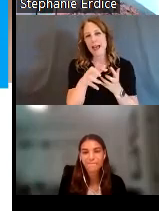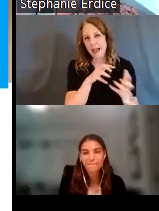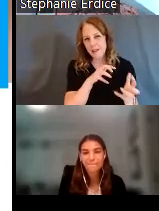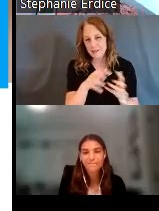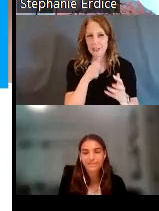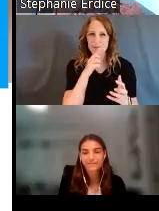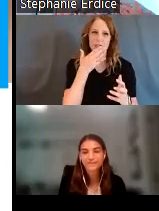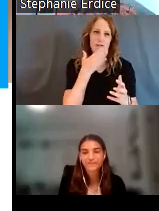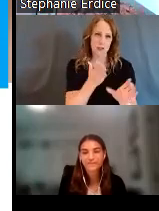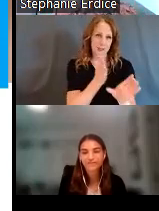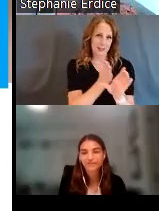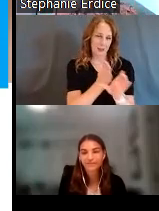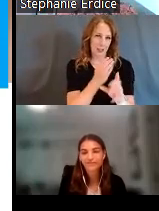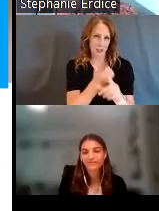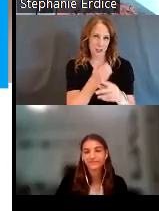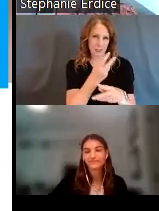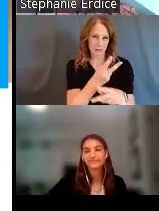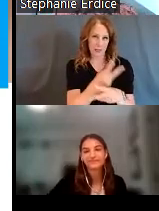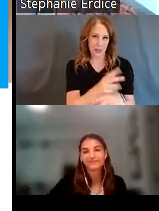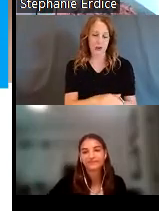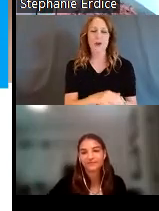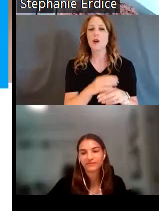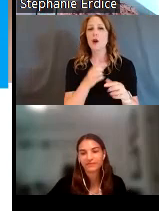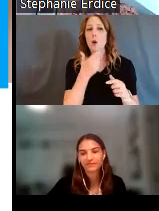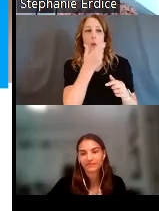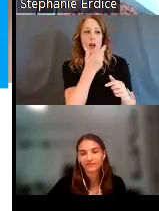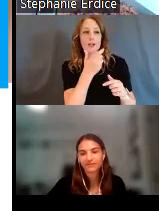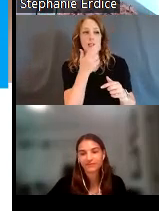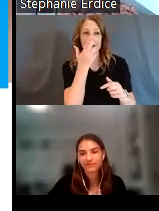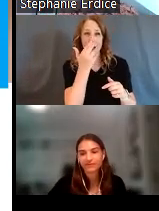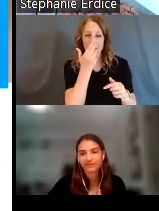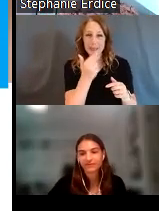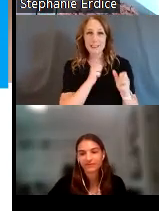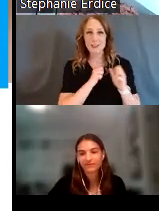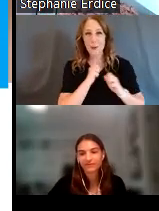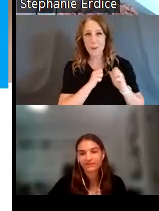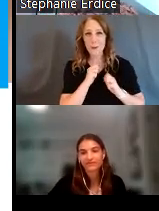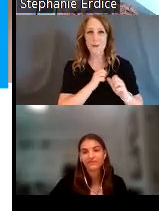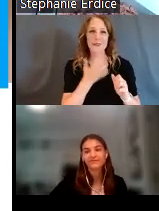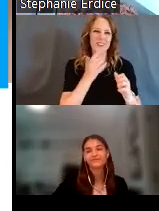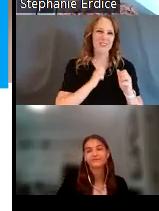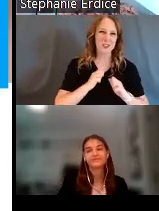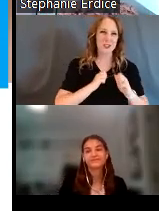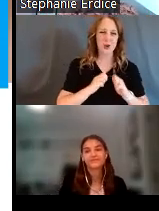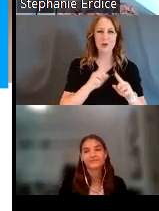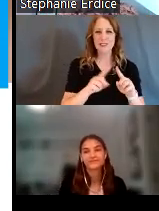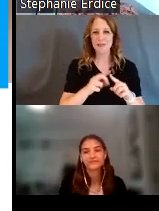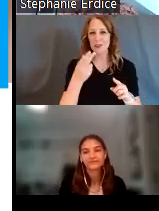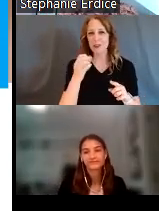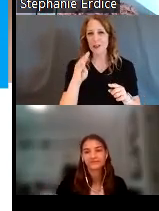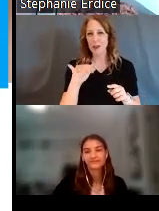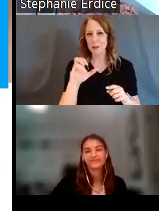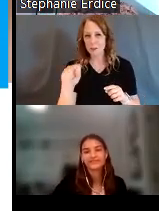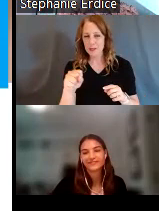good psychological self-care. Watching comedies, watching your favorite show, different hobbies, adult coloring